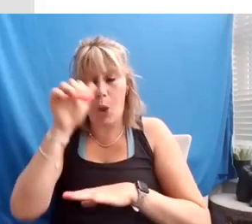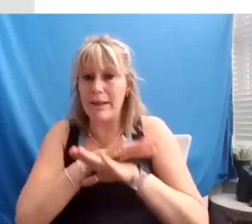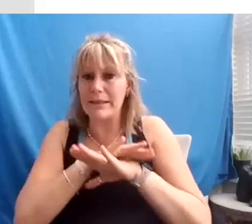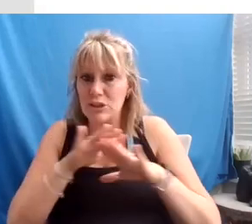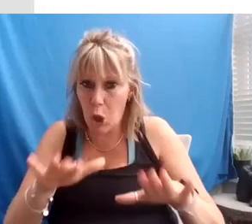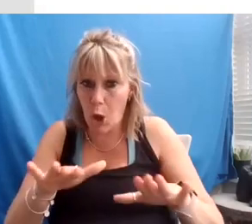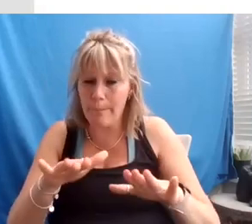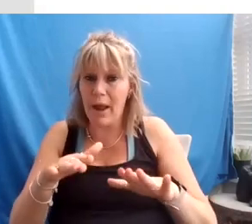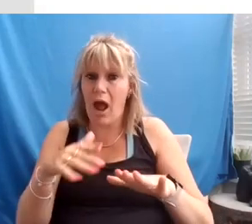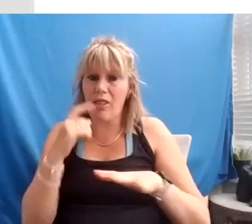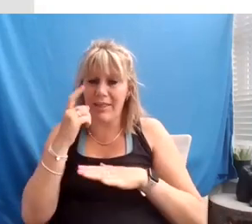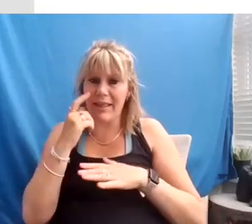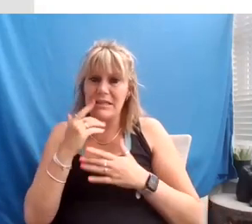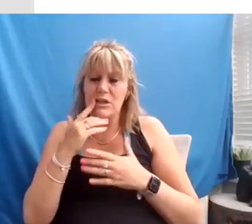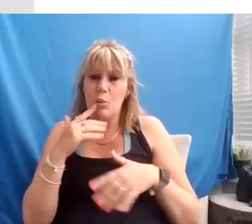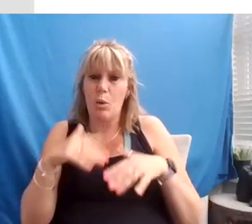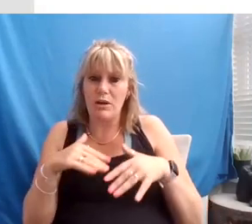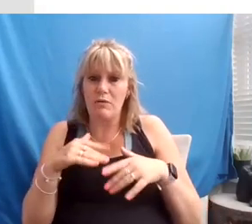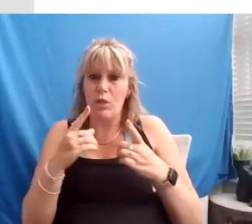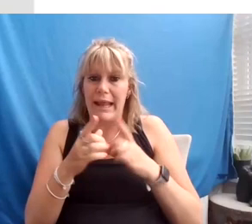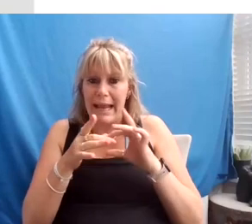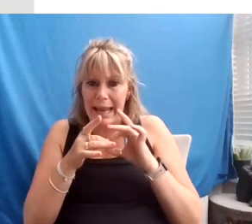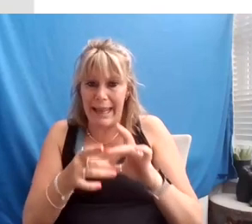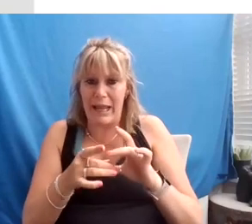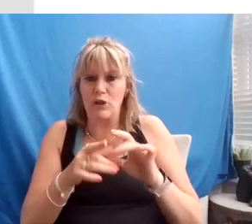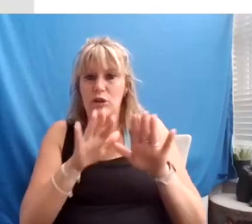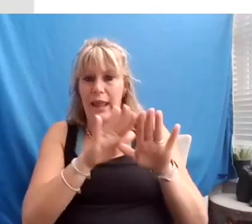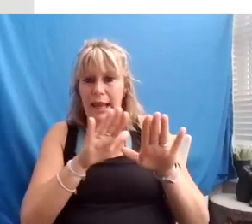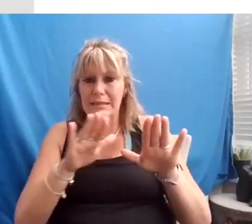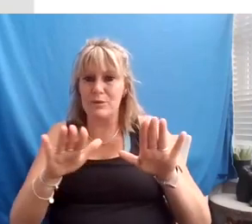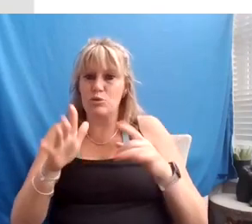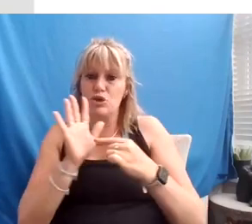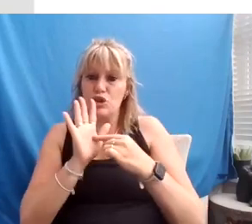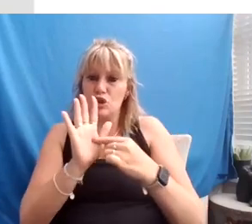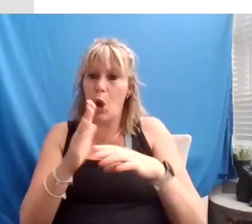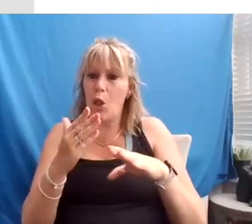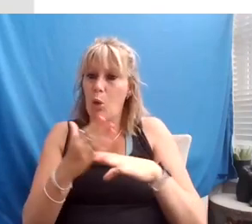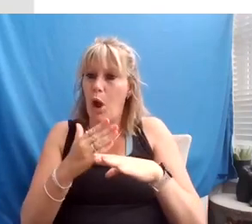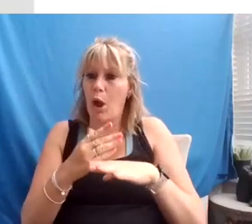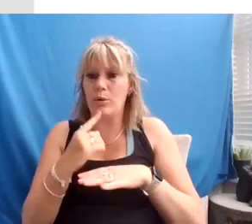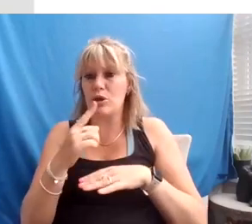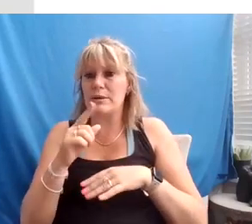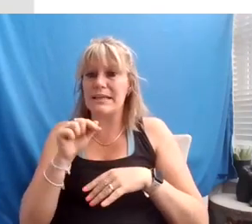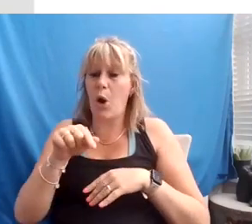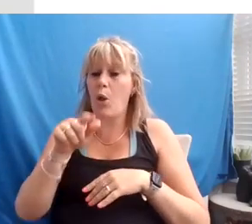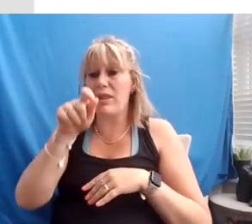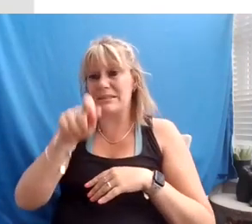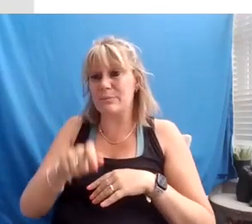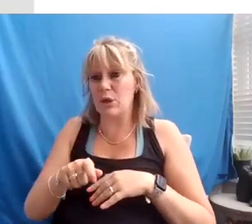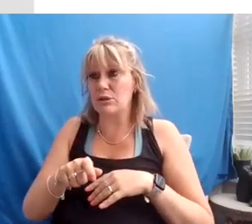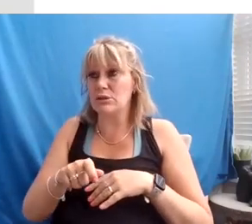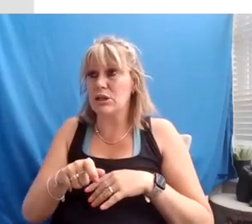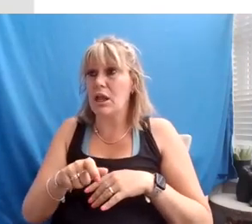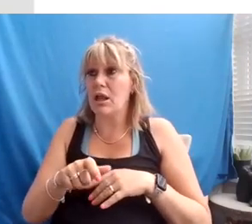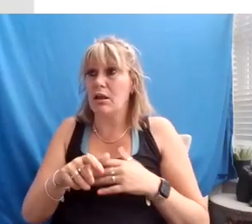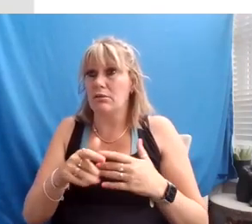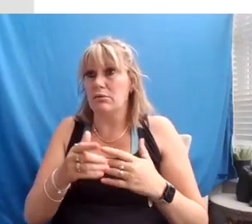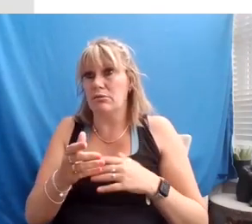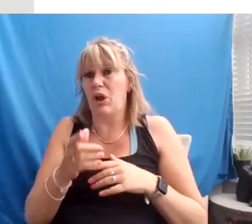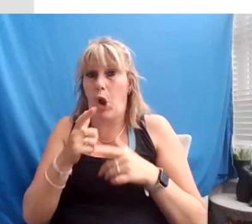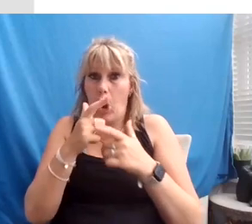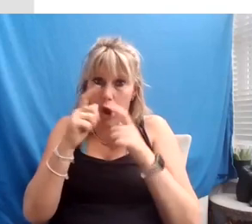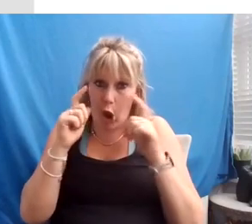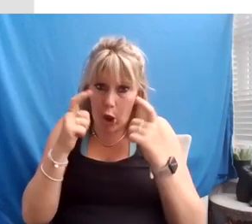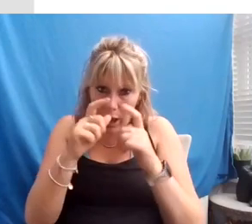about the Open Exhibition. We just show the work. We don't say this person's a student, this person has learning difficulties,